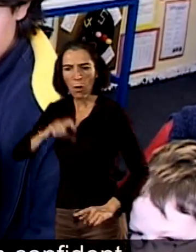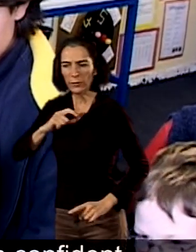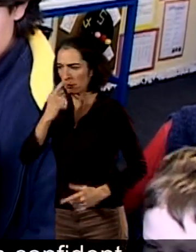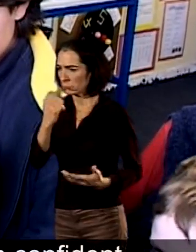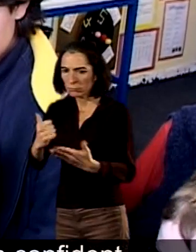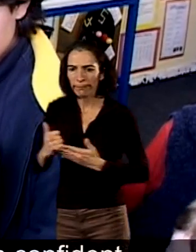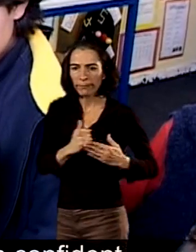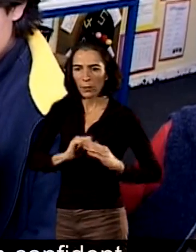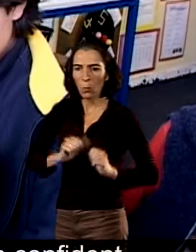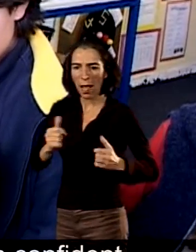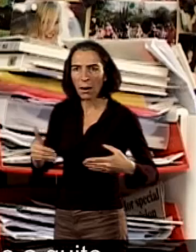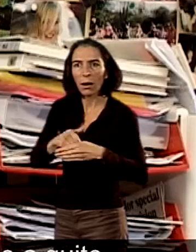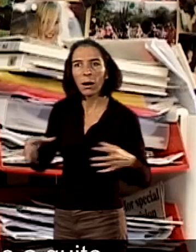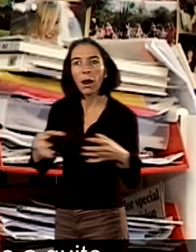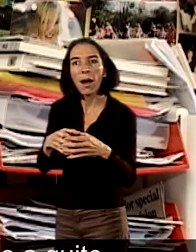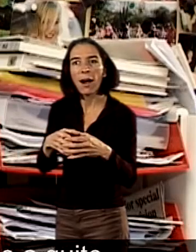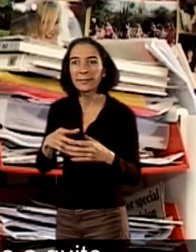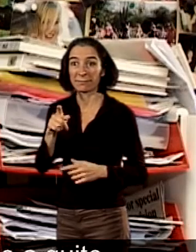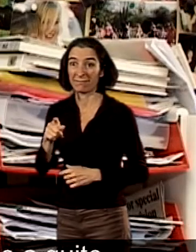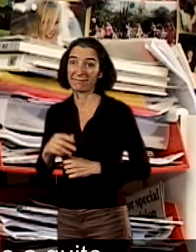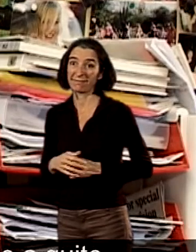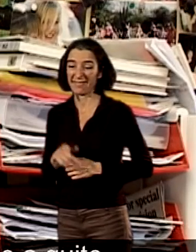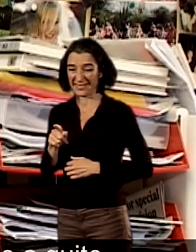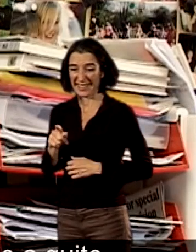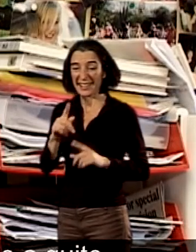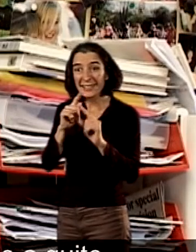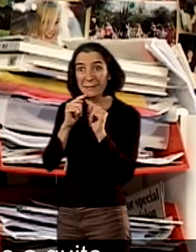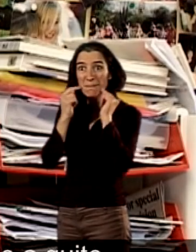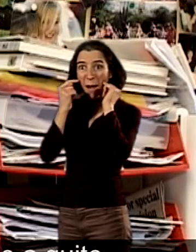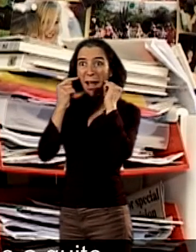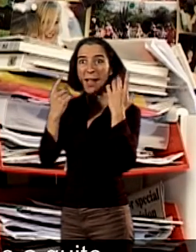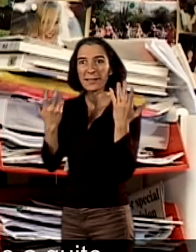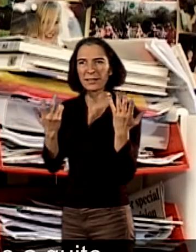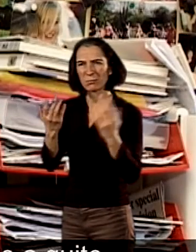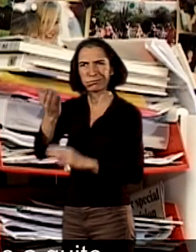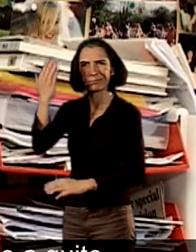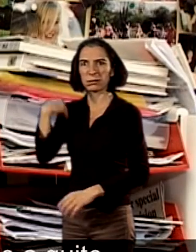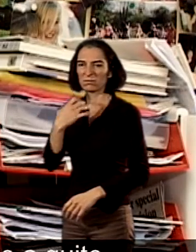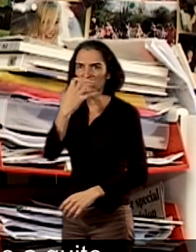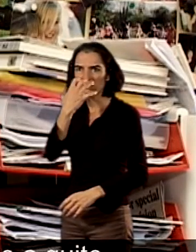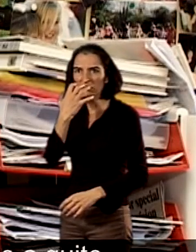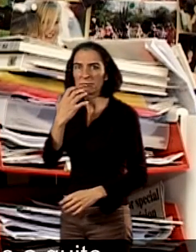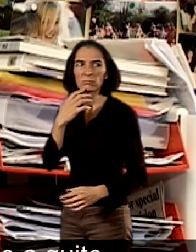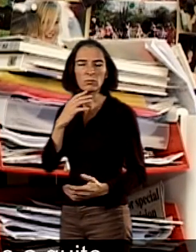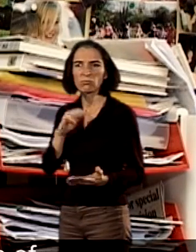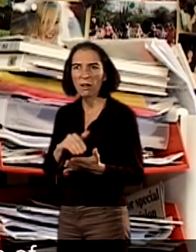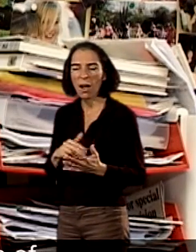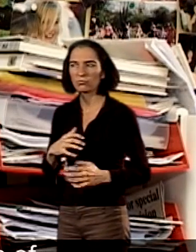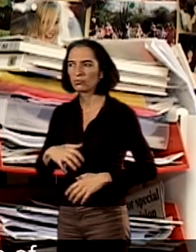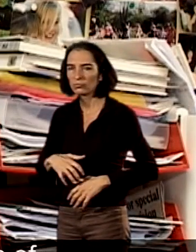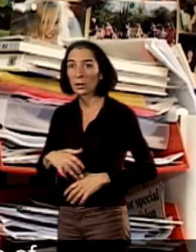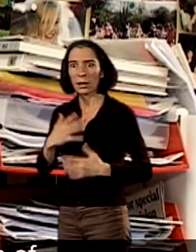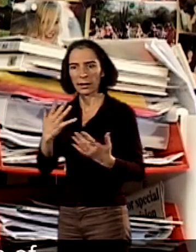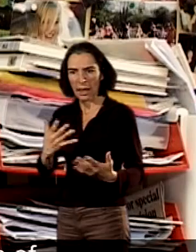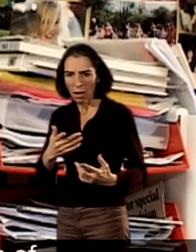supportive member of the class. He's just smiling more. He used to be quite an unhappy child when he arrived, and now he's